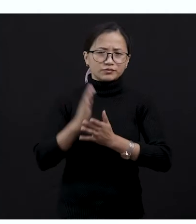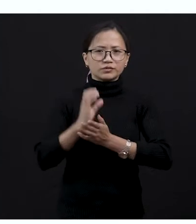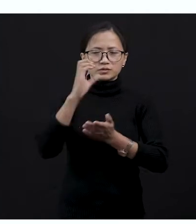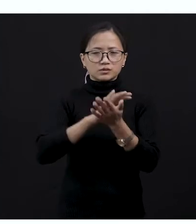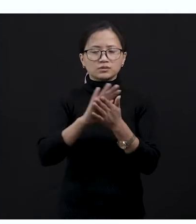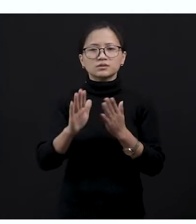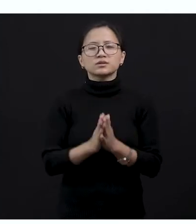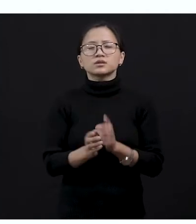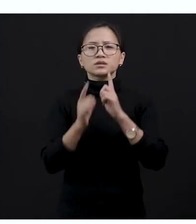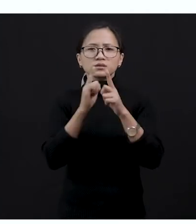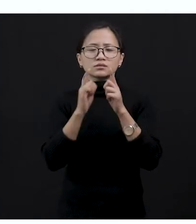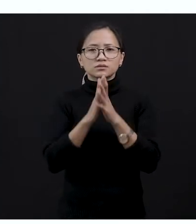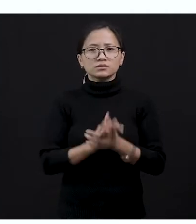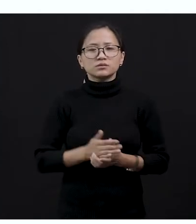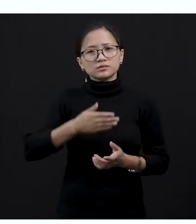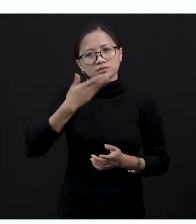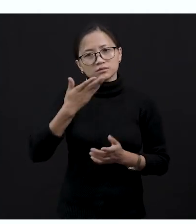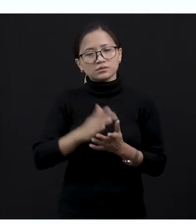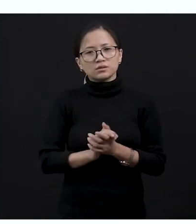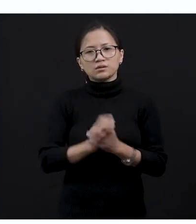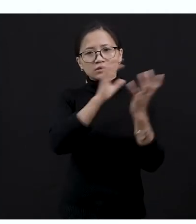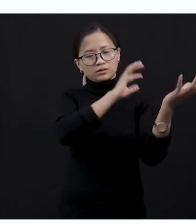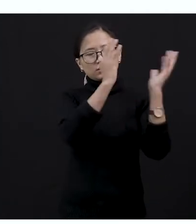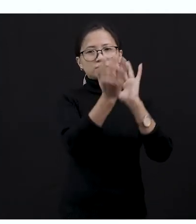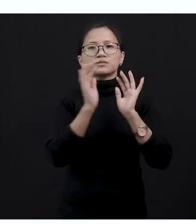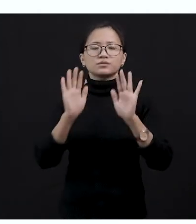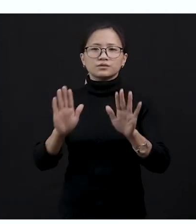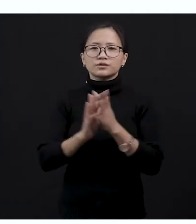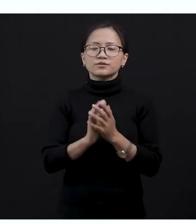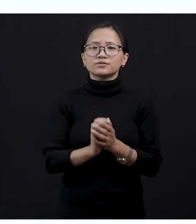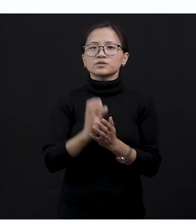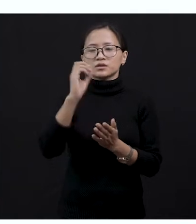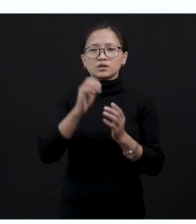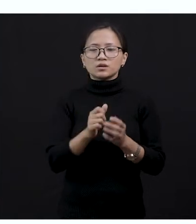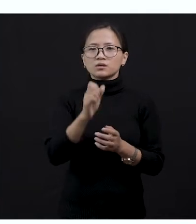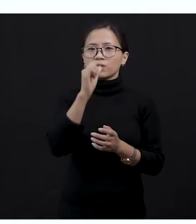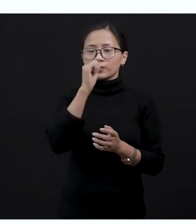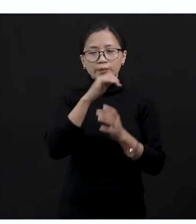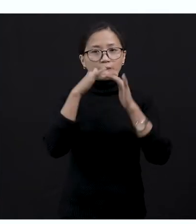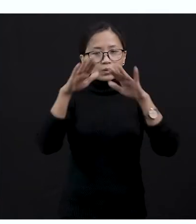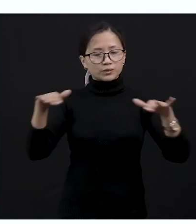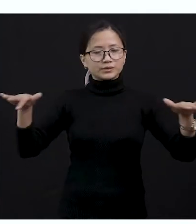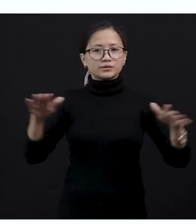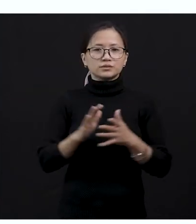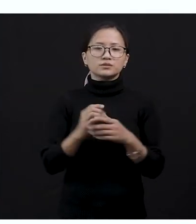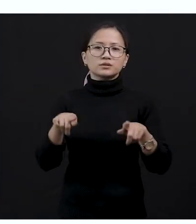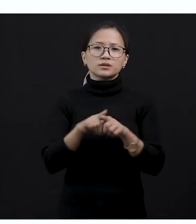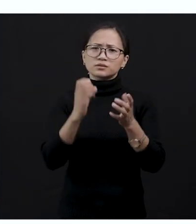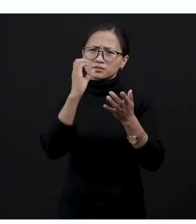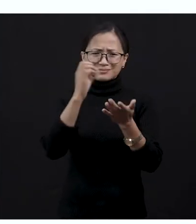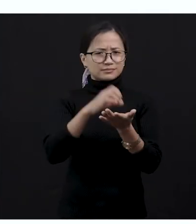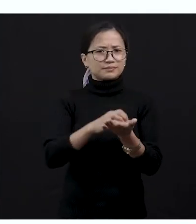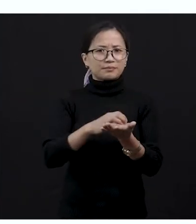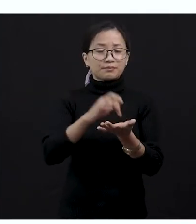chapter also I've explained to you that in earth we have continents and oceans, and those blue